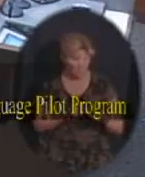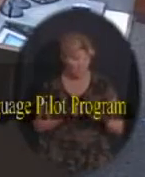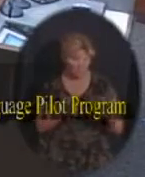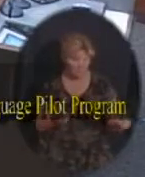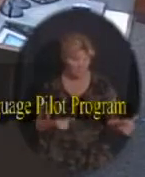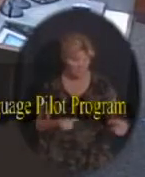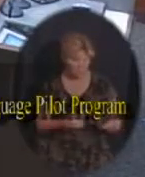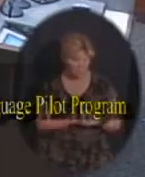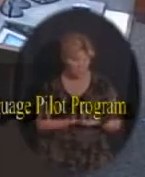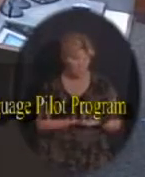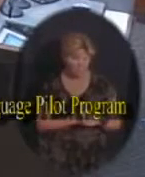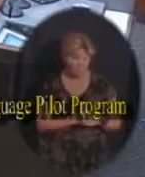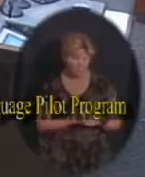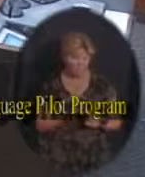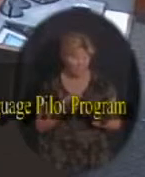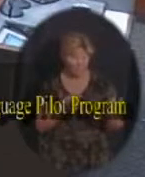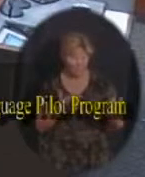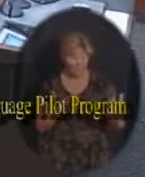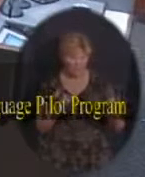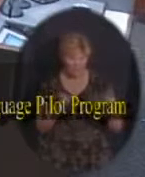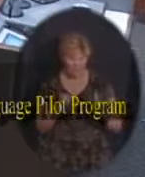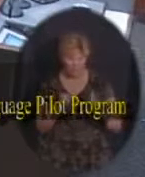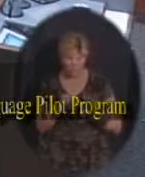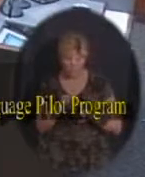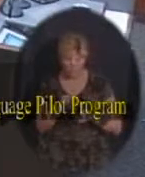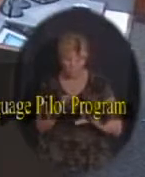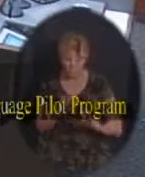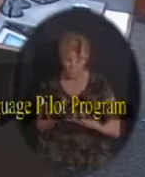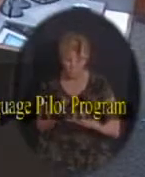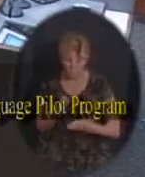Before we do that, Dr. Drummond, I just want to